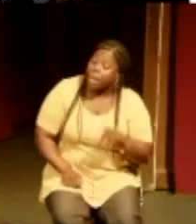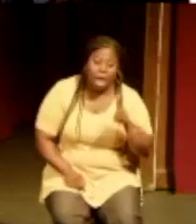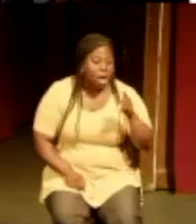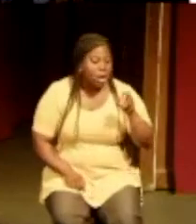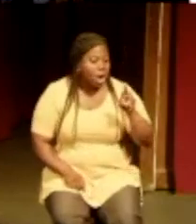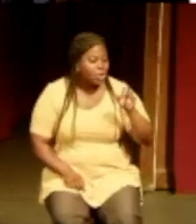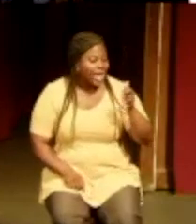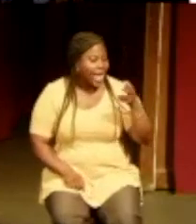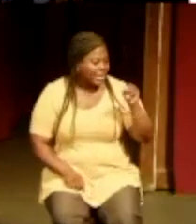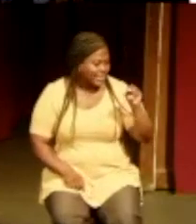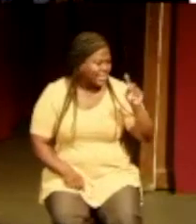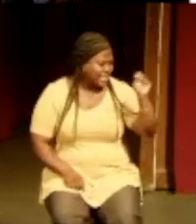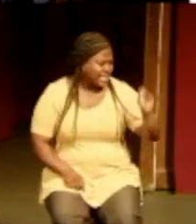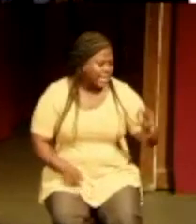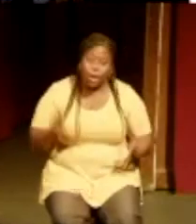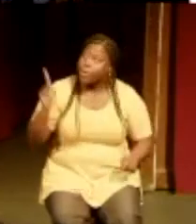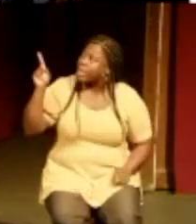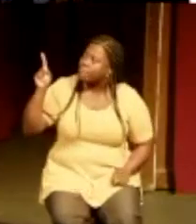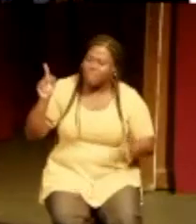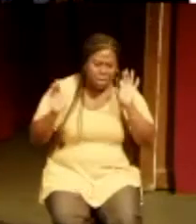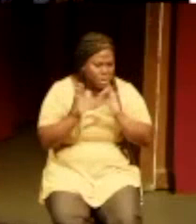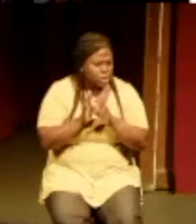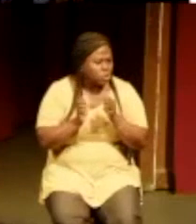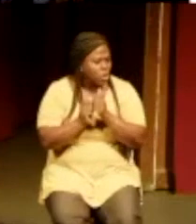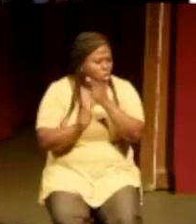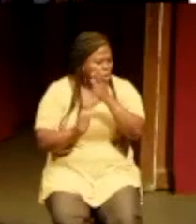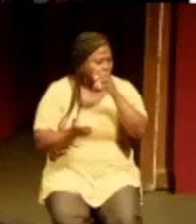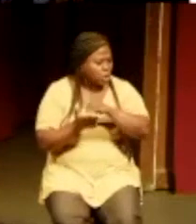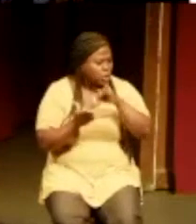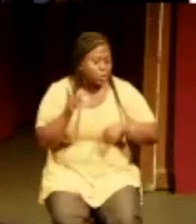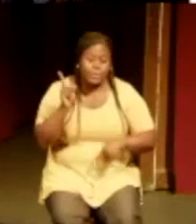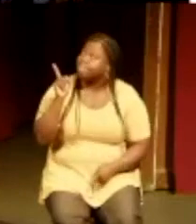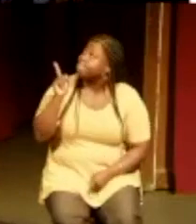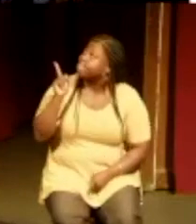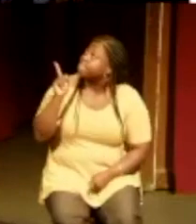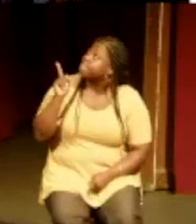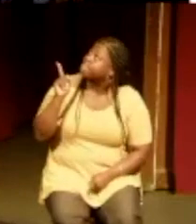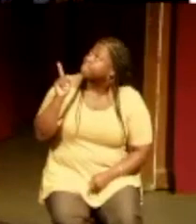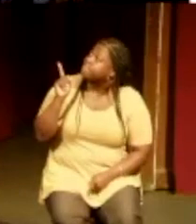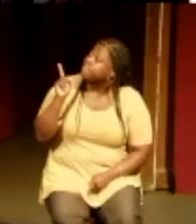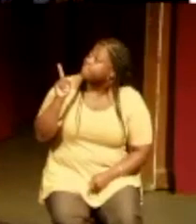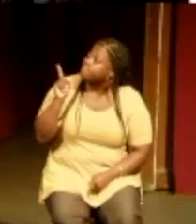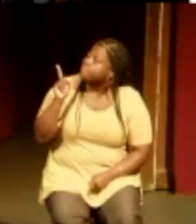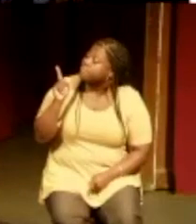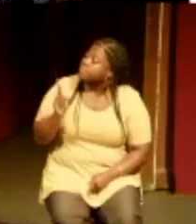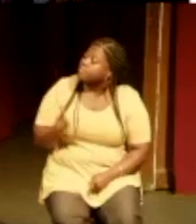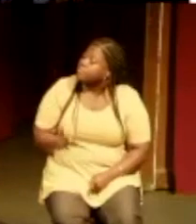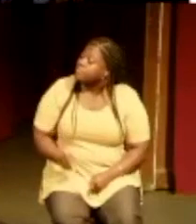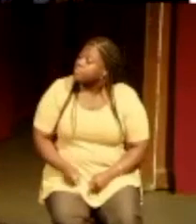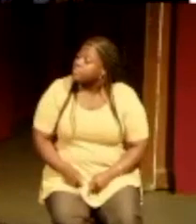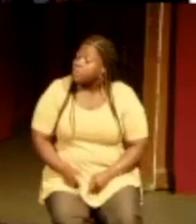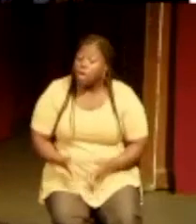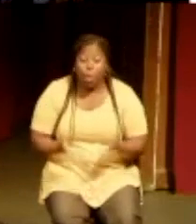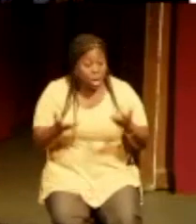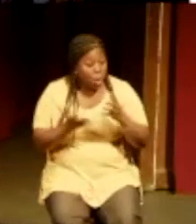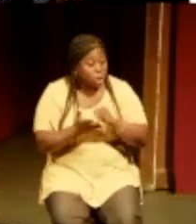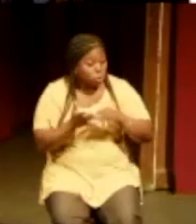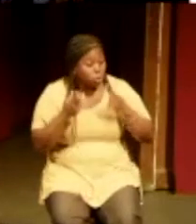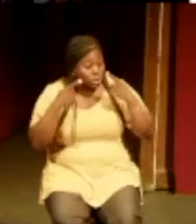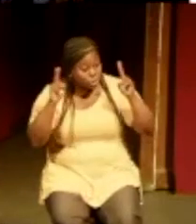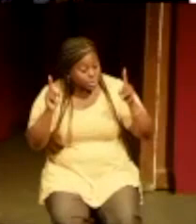So success is pretty straightforward. We want to improve the rate at which our students succeed, whether it's degrees,